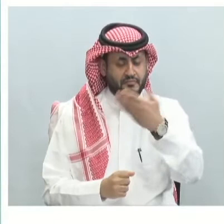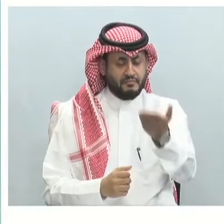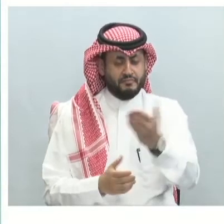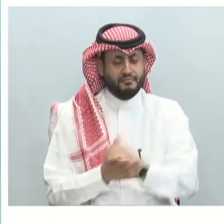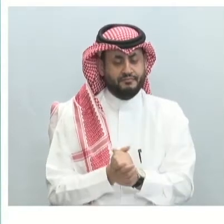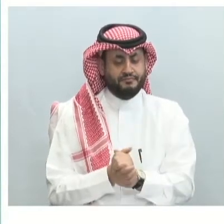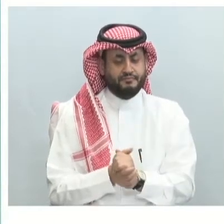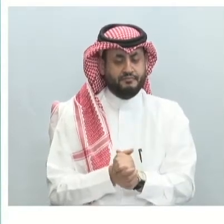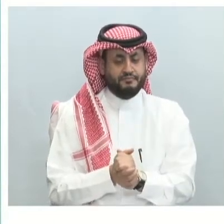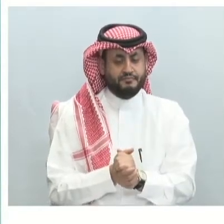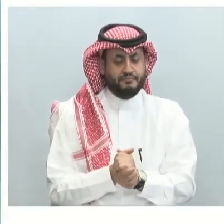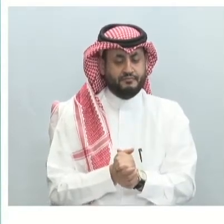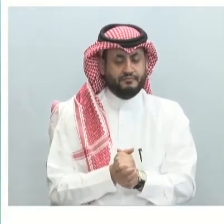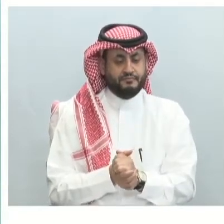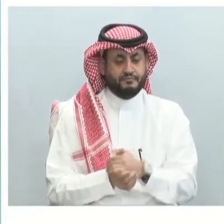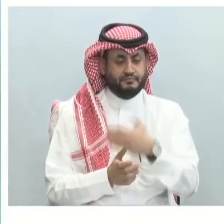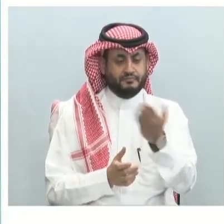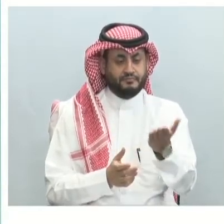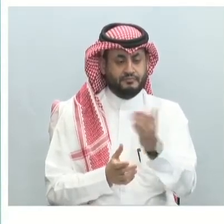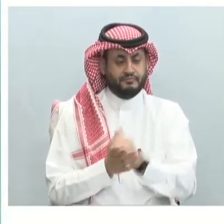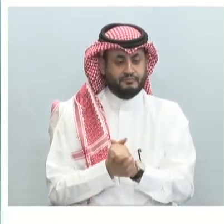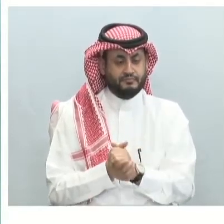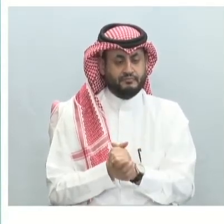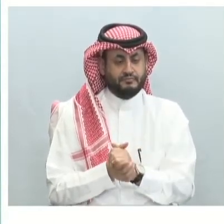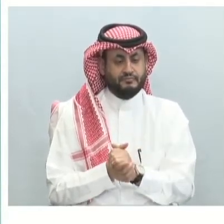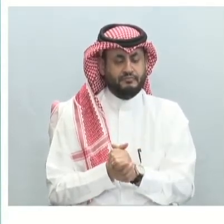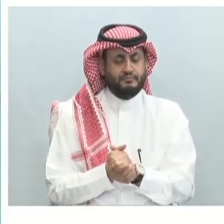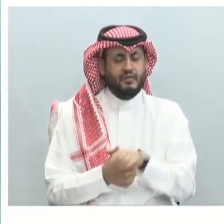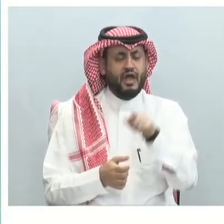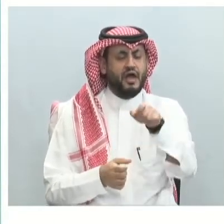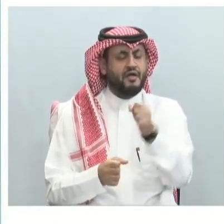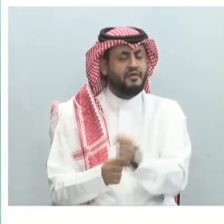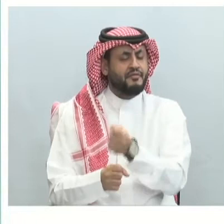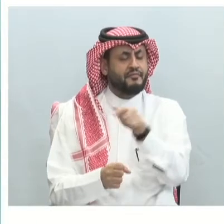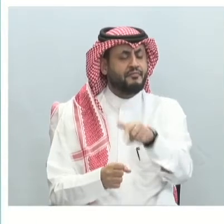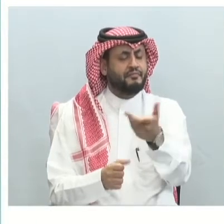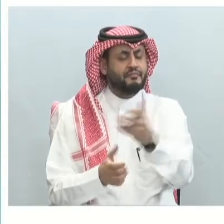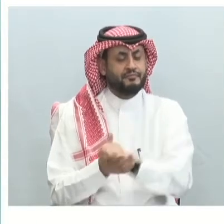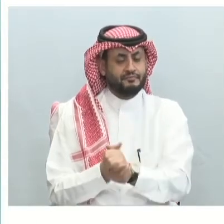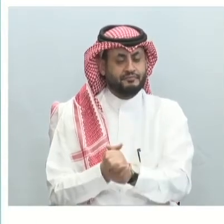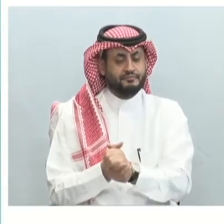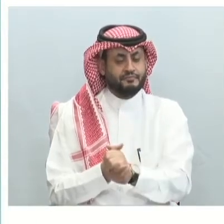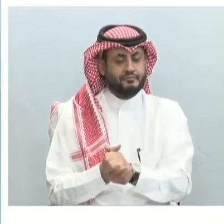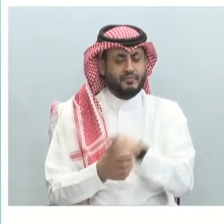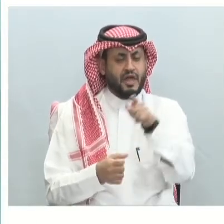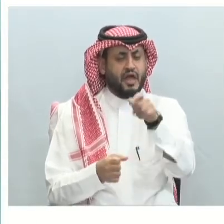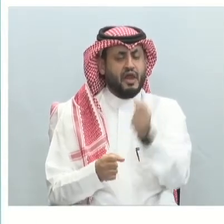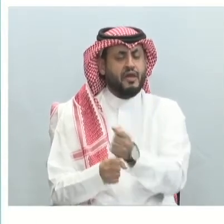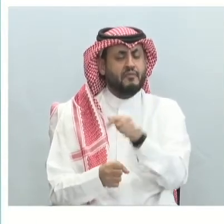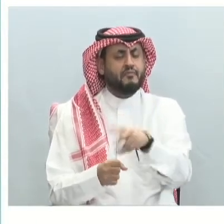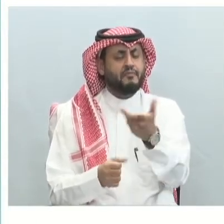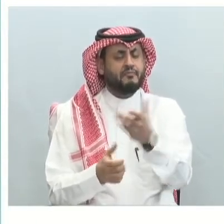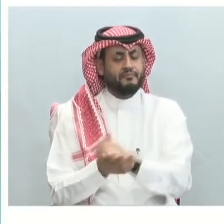Okay, again, the man here says what? What are you doing? What are you doing? Let's